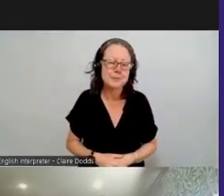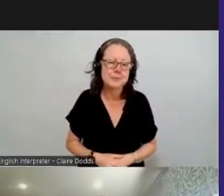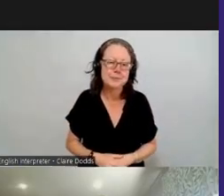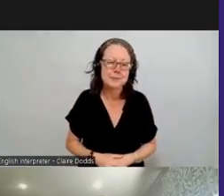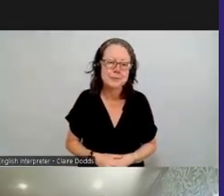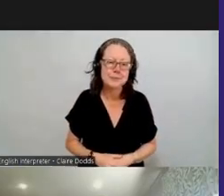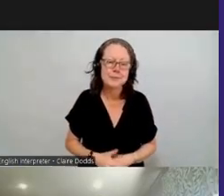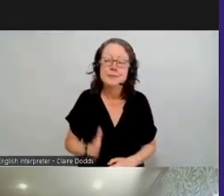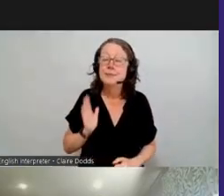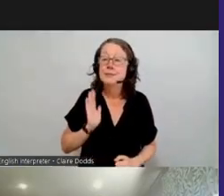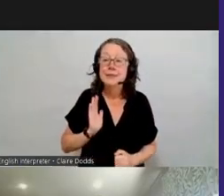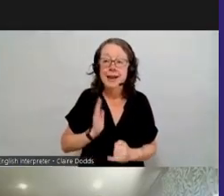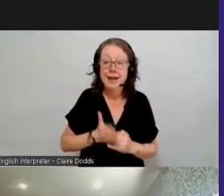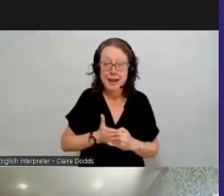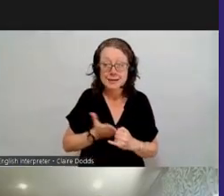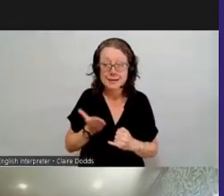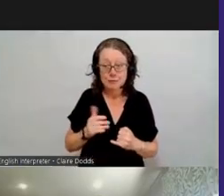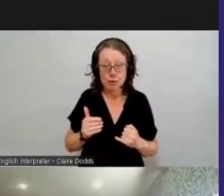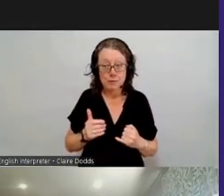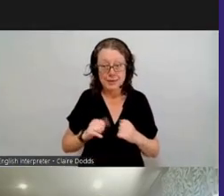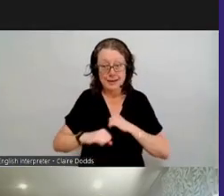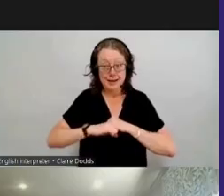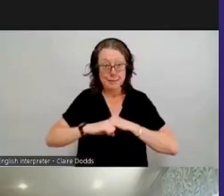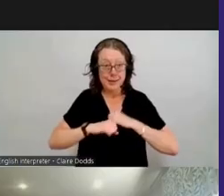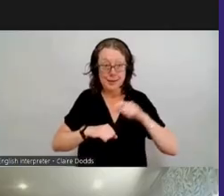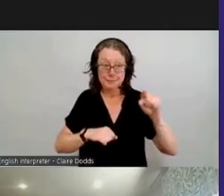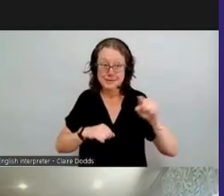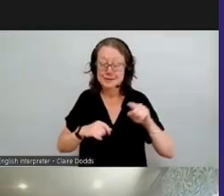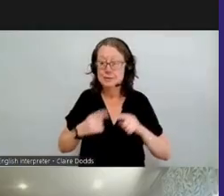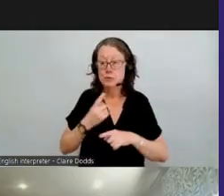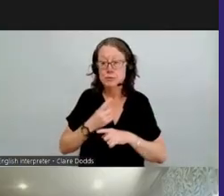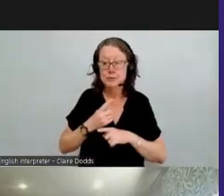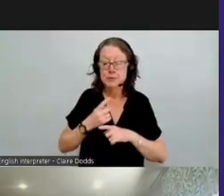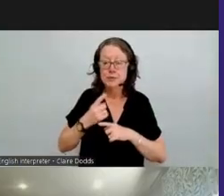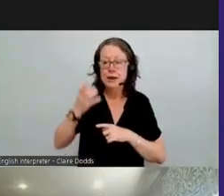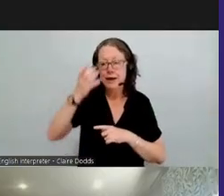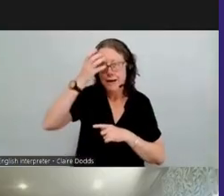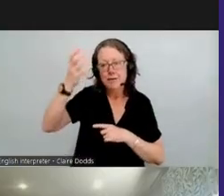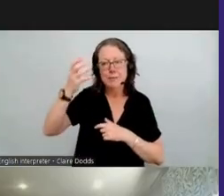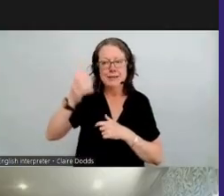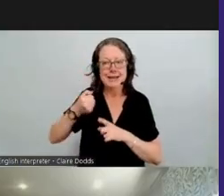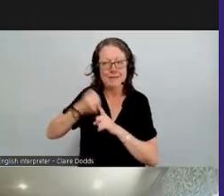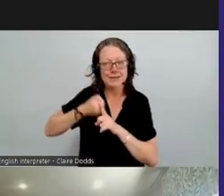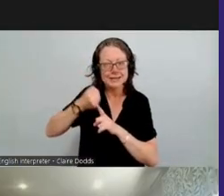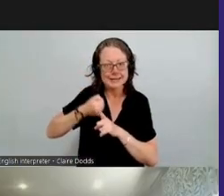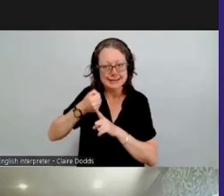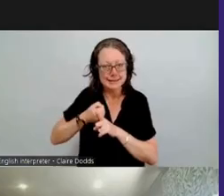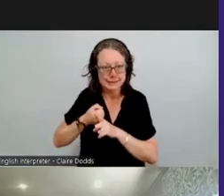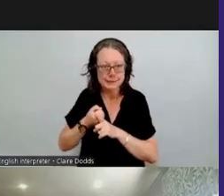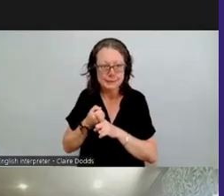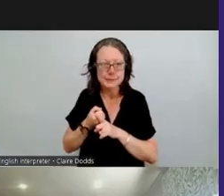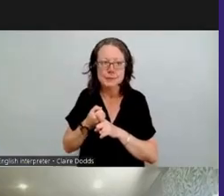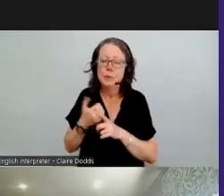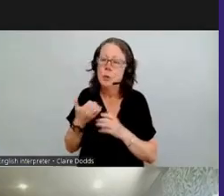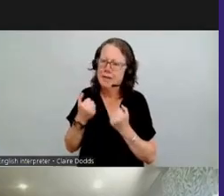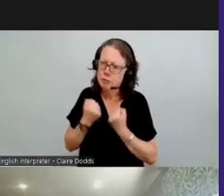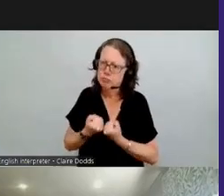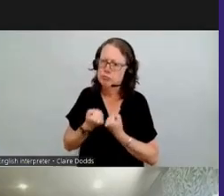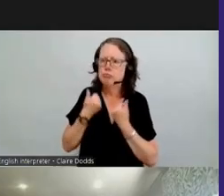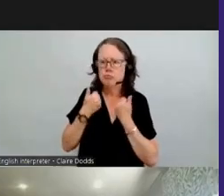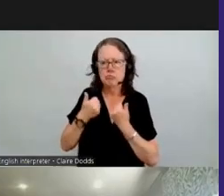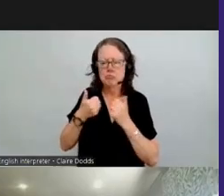from the campaign side, it's also looking at government advocacy. So we've got a really strong relationship with the DfE who have commissioned the